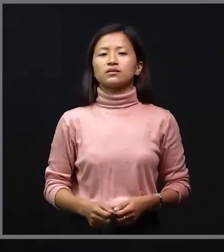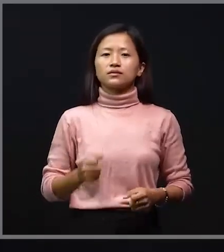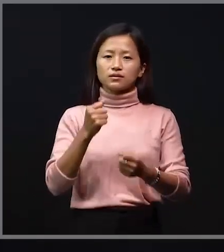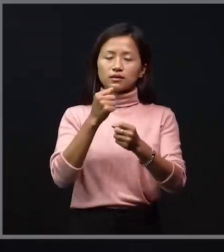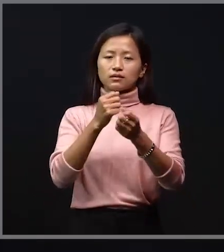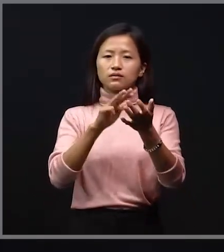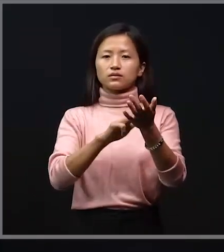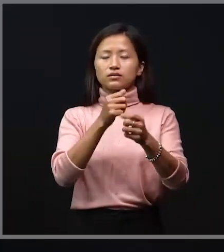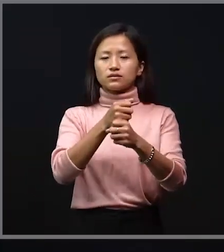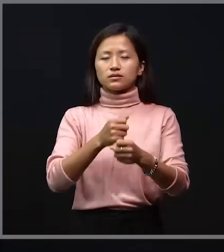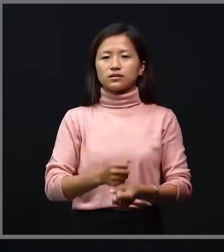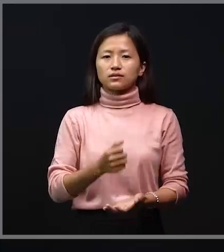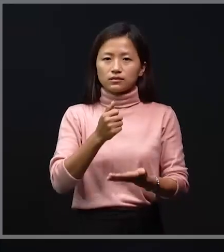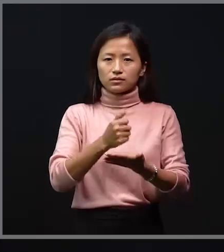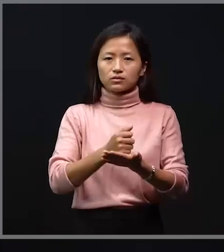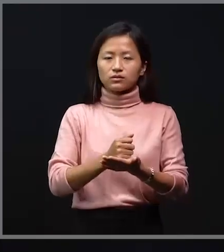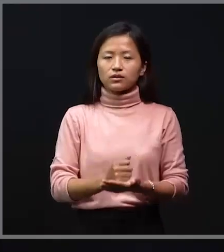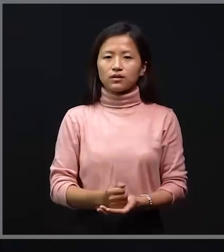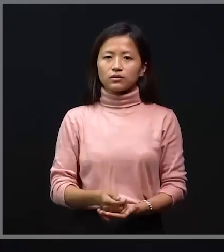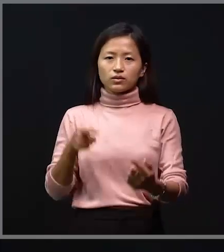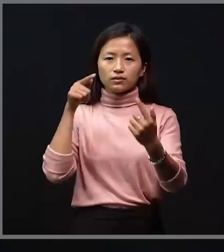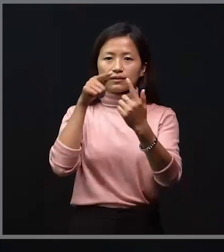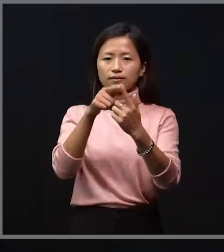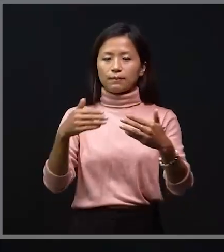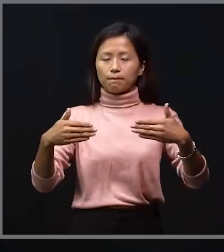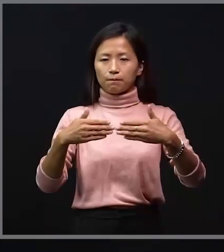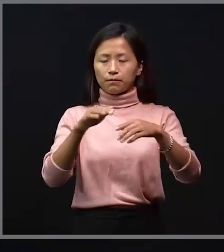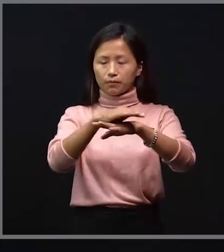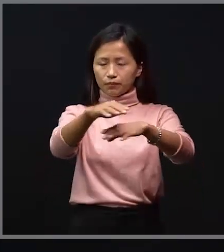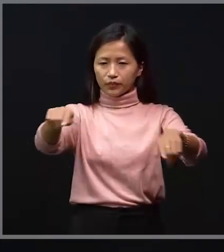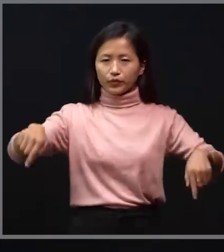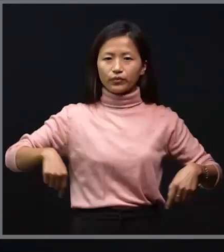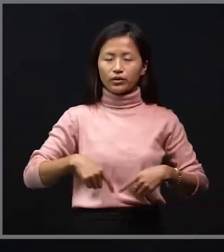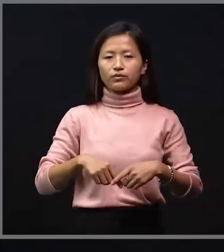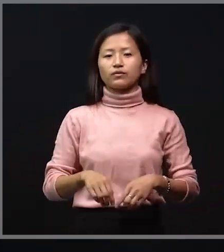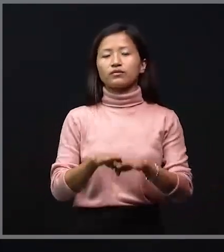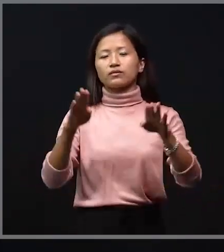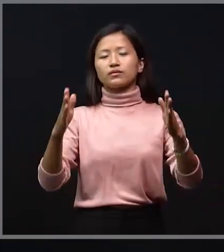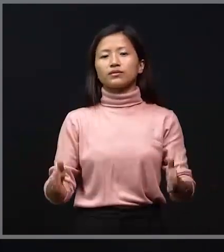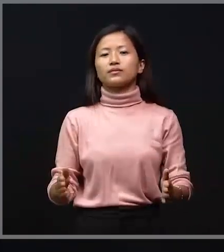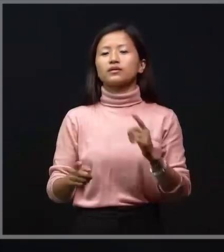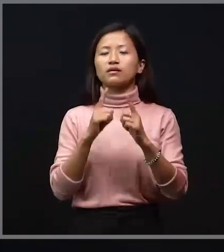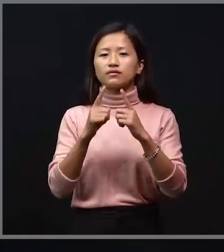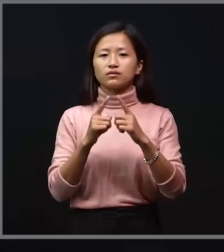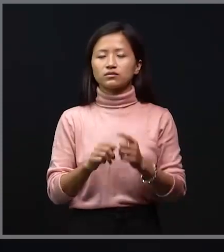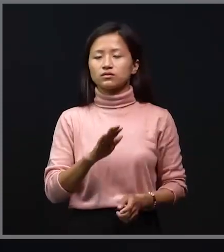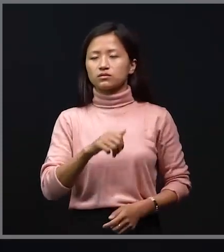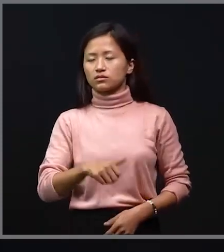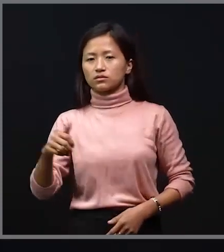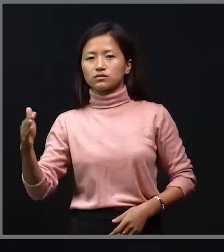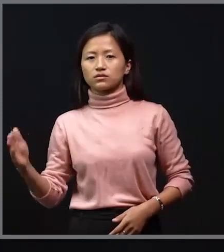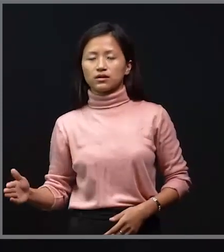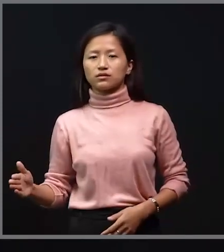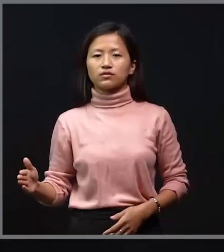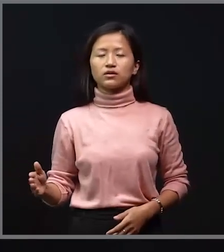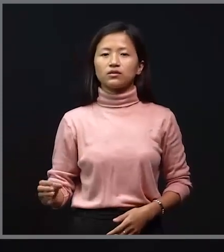also, he decided that he will attend the meeting, the first round table conference, and on the side of the Congress, on